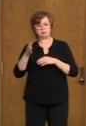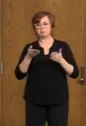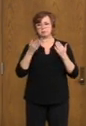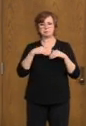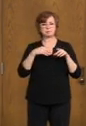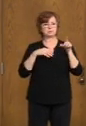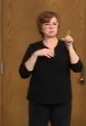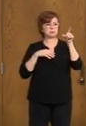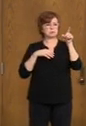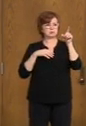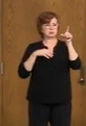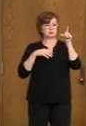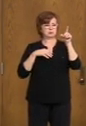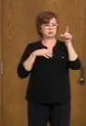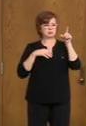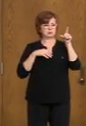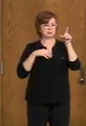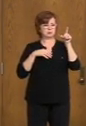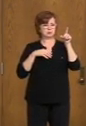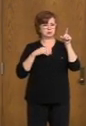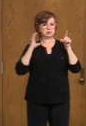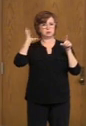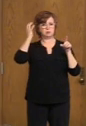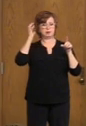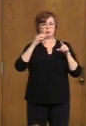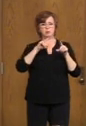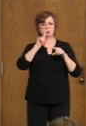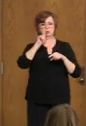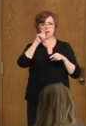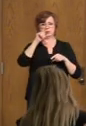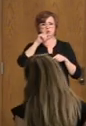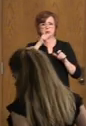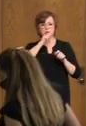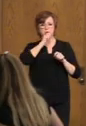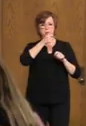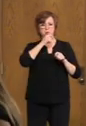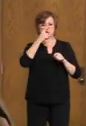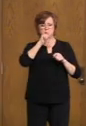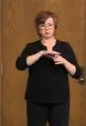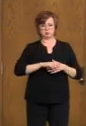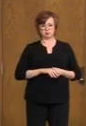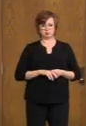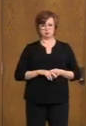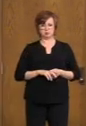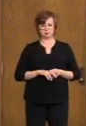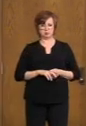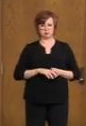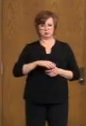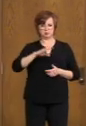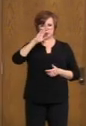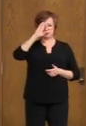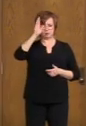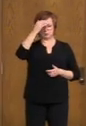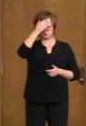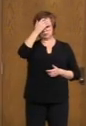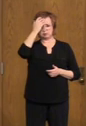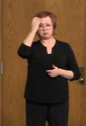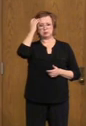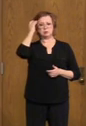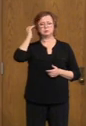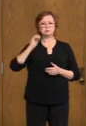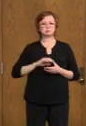have Lara Fominov with 650 CKOM. Hi, Premier Moe and Dr. Shahab. Premier